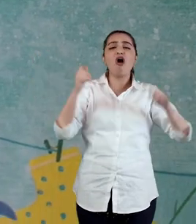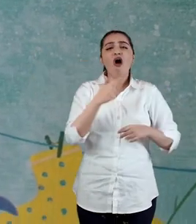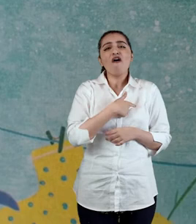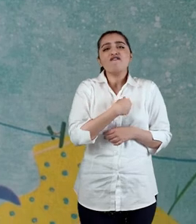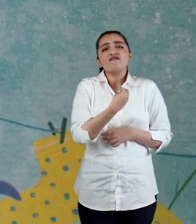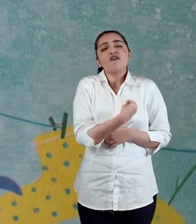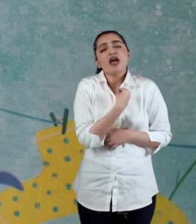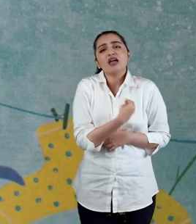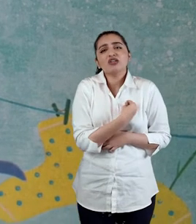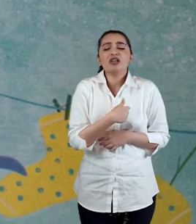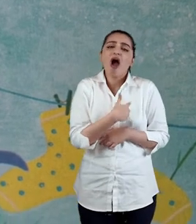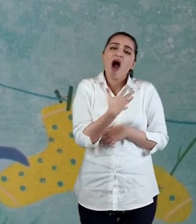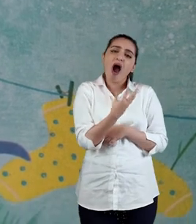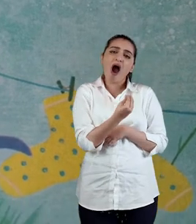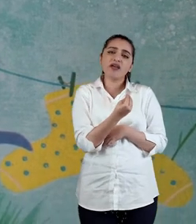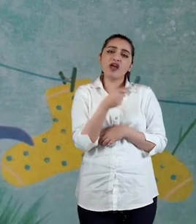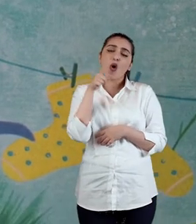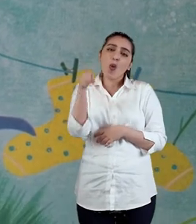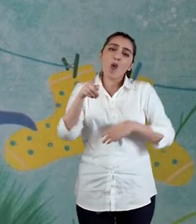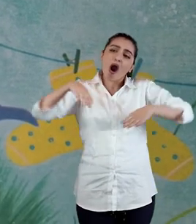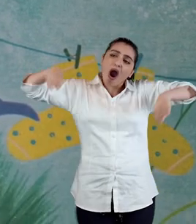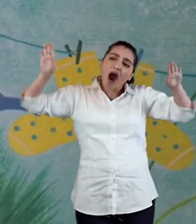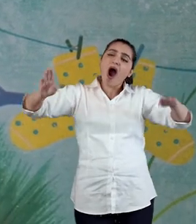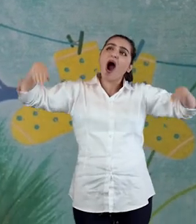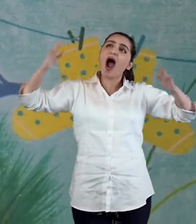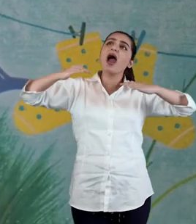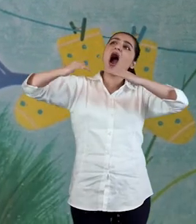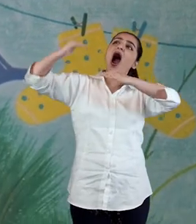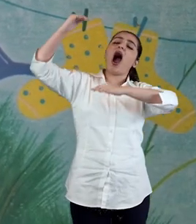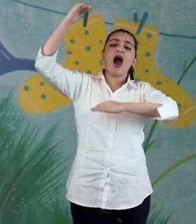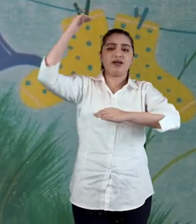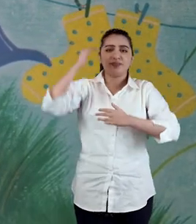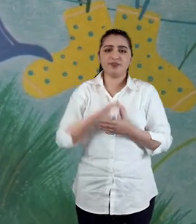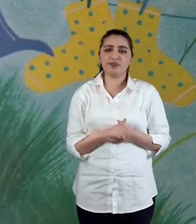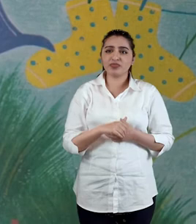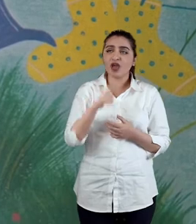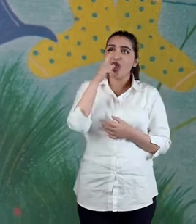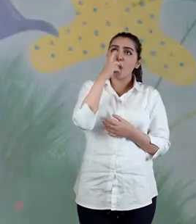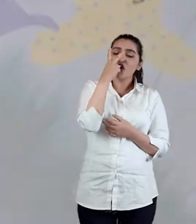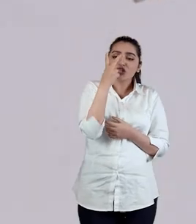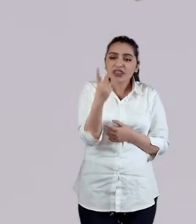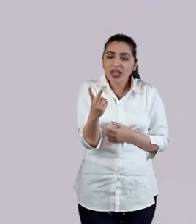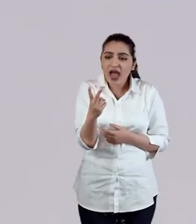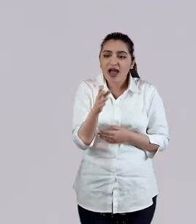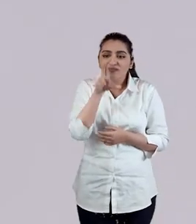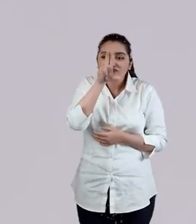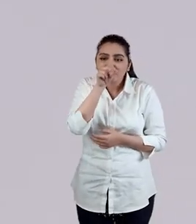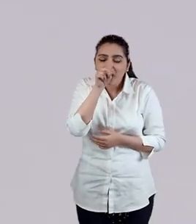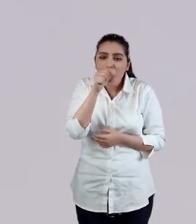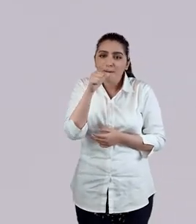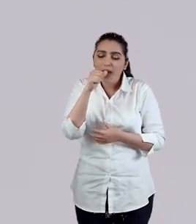the water, but Mole couldn't swim because no one had taught her. She